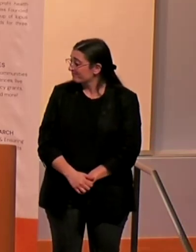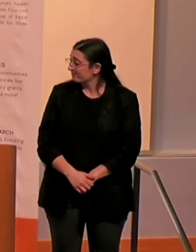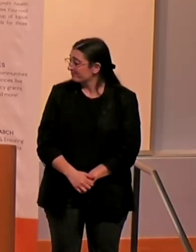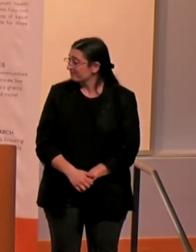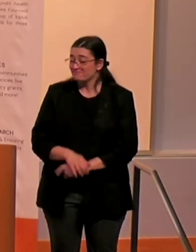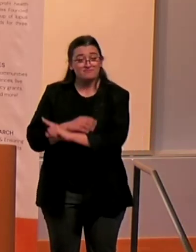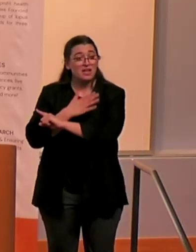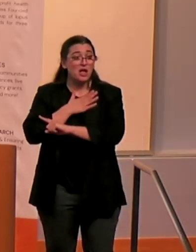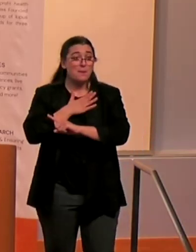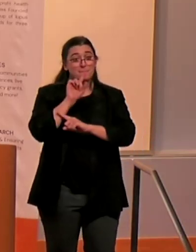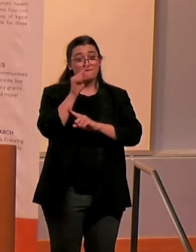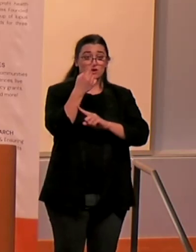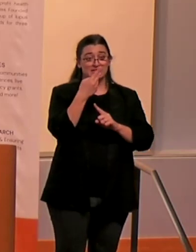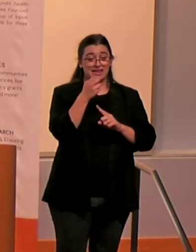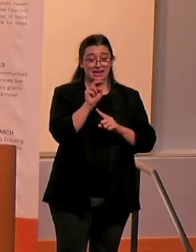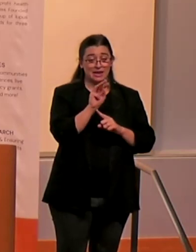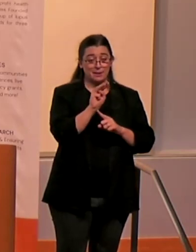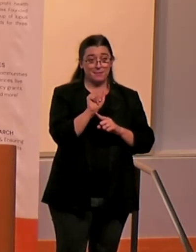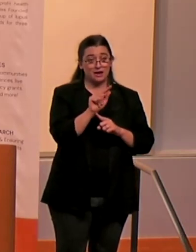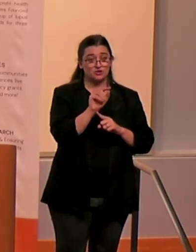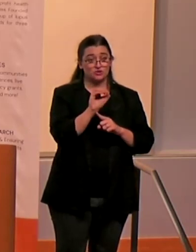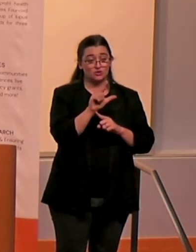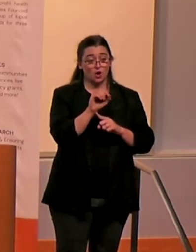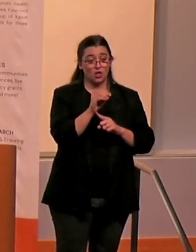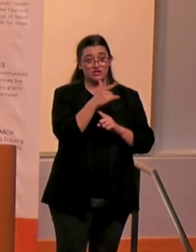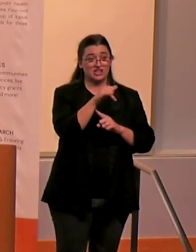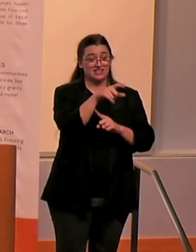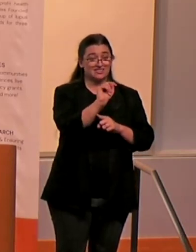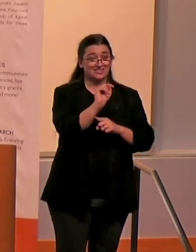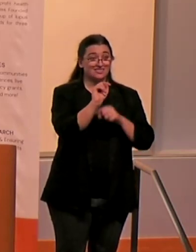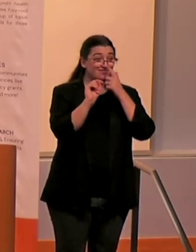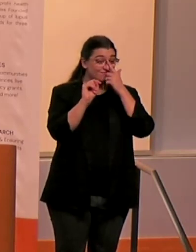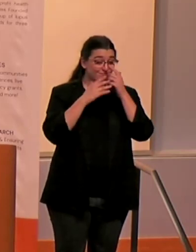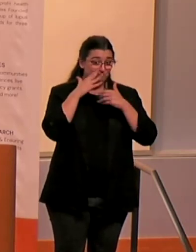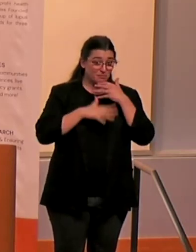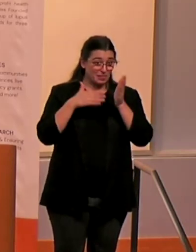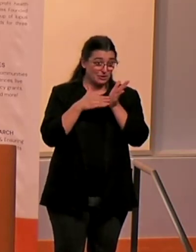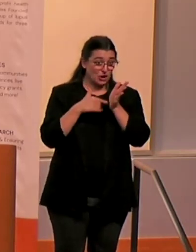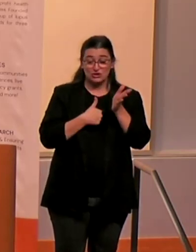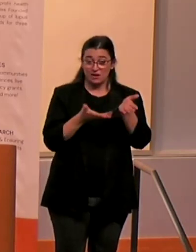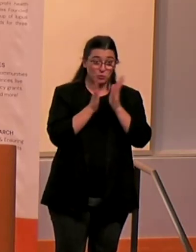first rheumatologist for a second opinion, and that's how I found Dr. Wallace, and he's the one that gave me the diagnosis. So